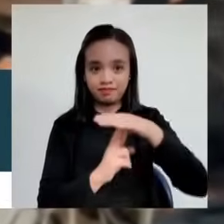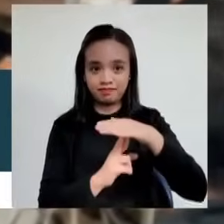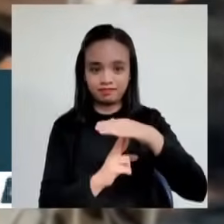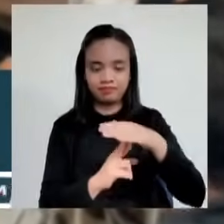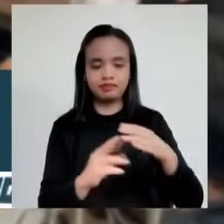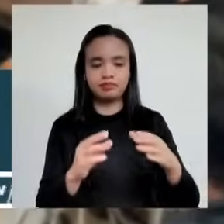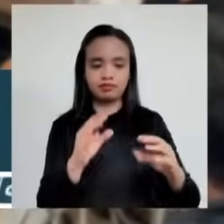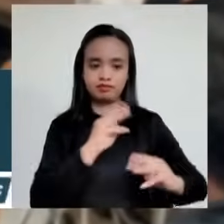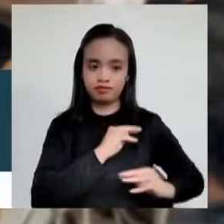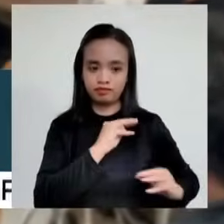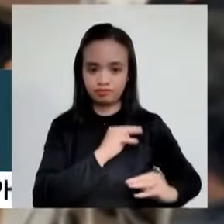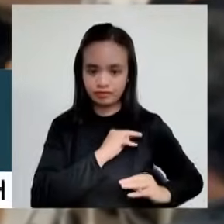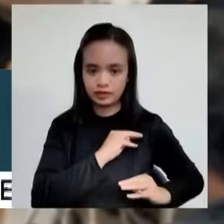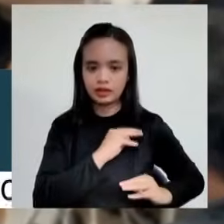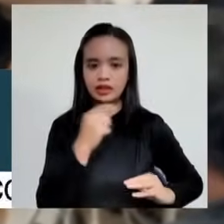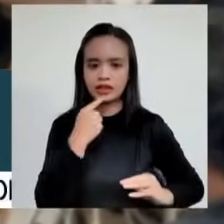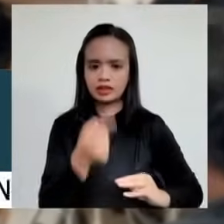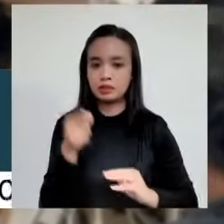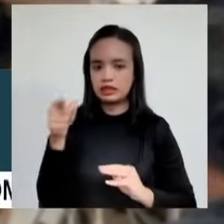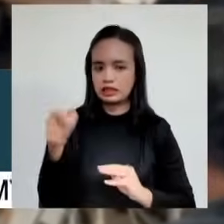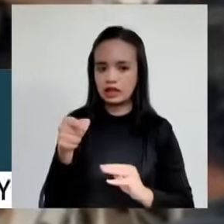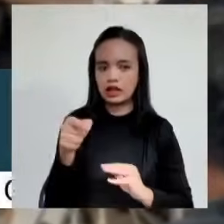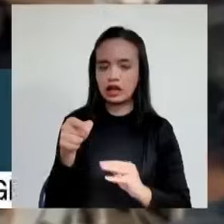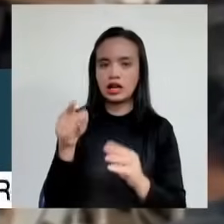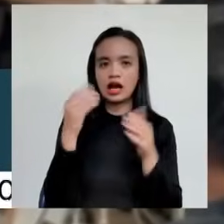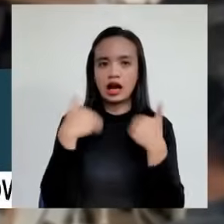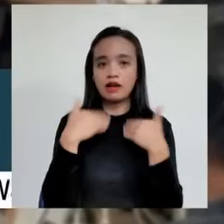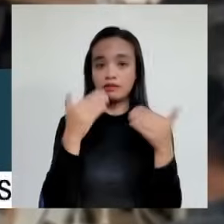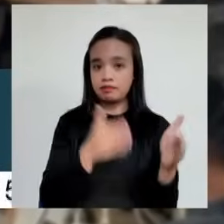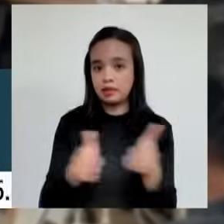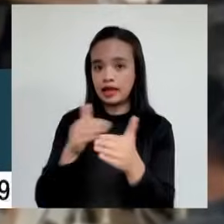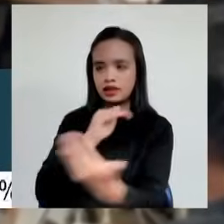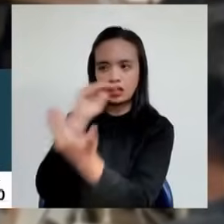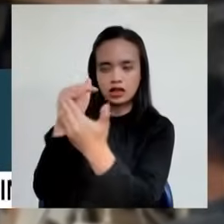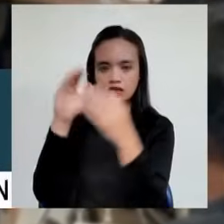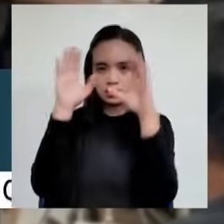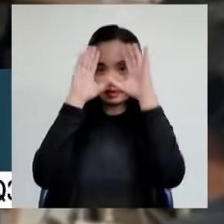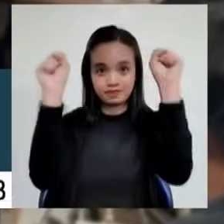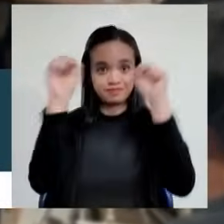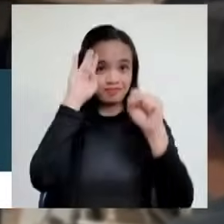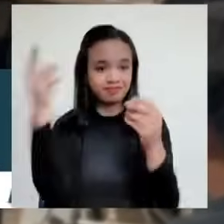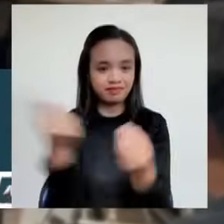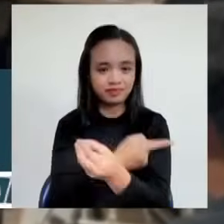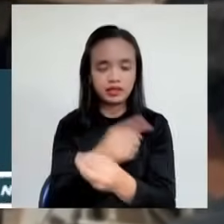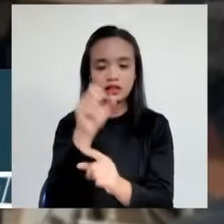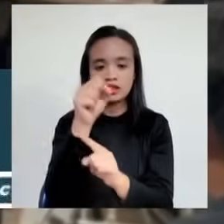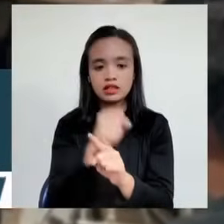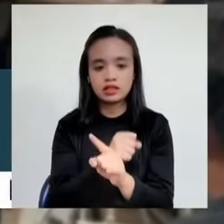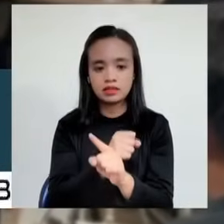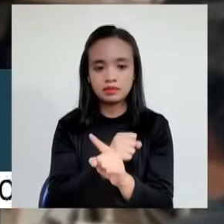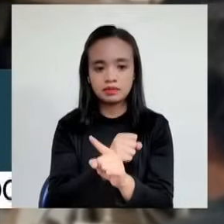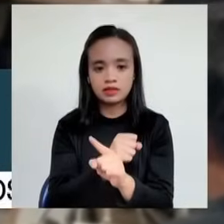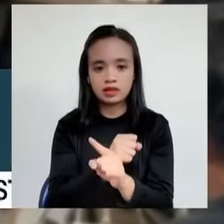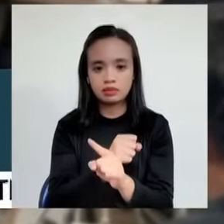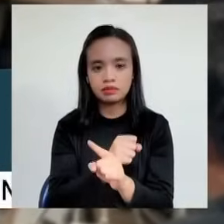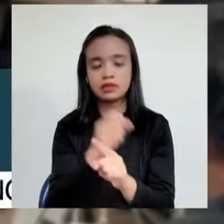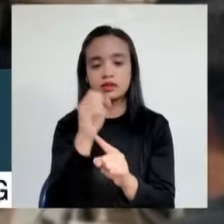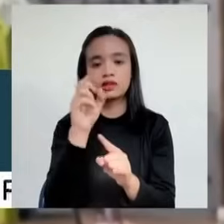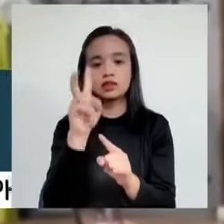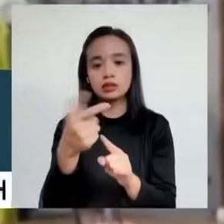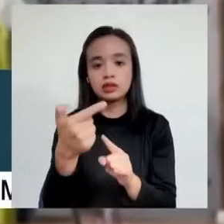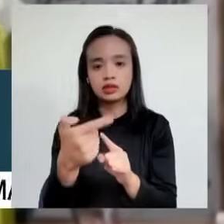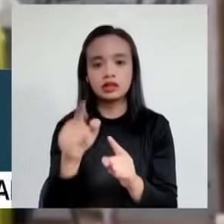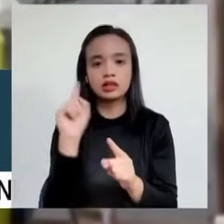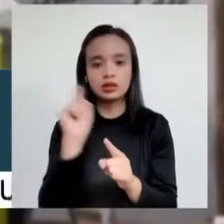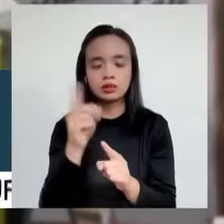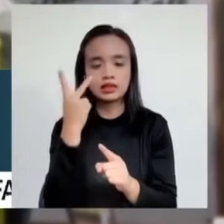supposed destabilization plots against the Marcos administration. The September 21 reform movement or storm and the TN trio firmly